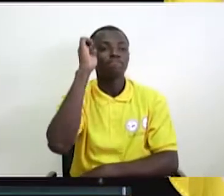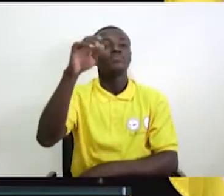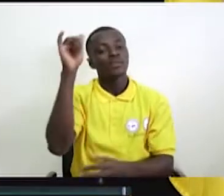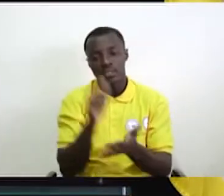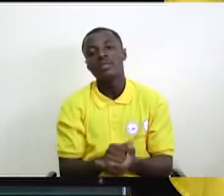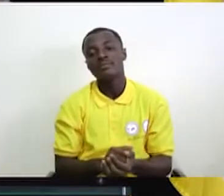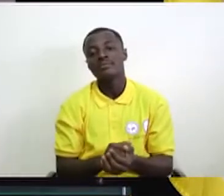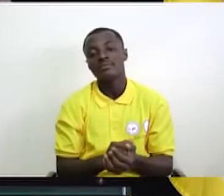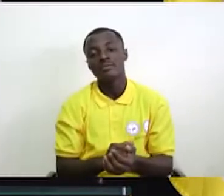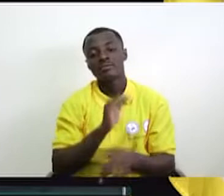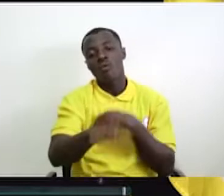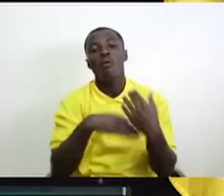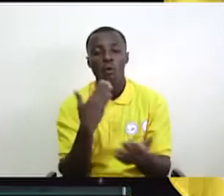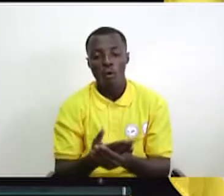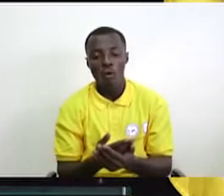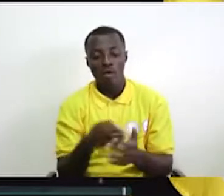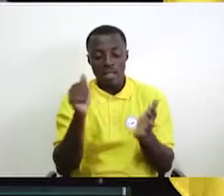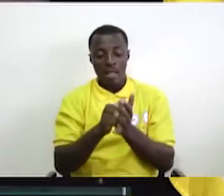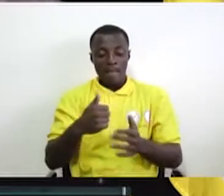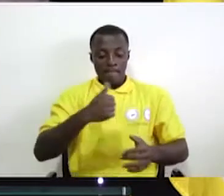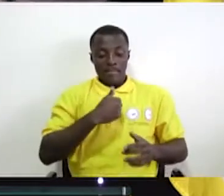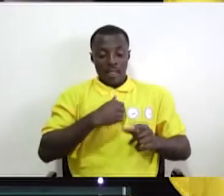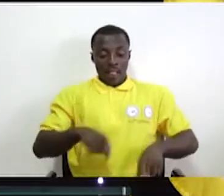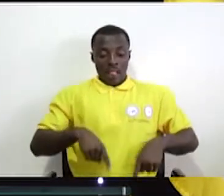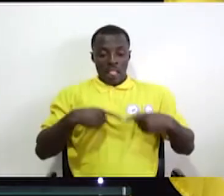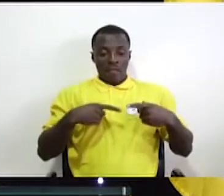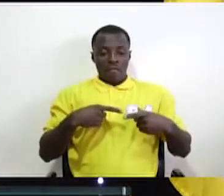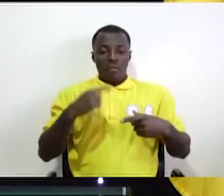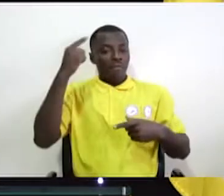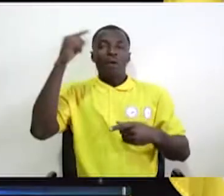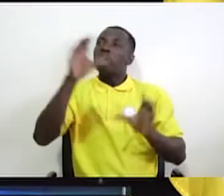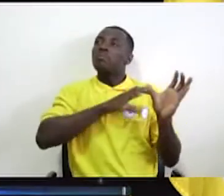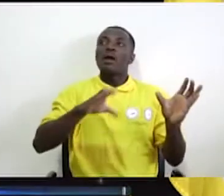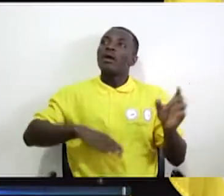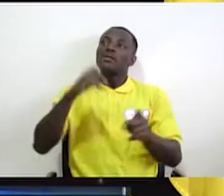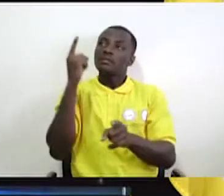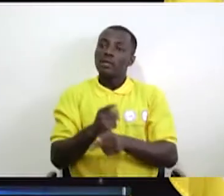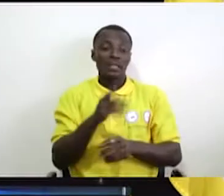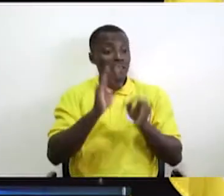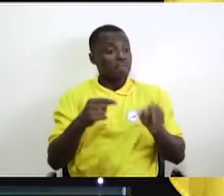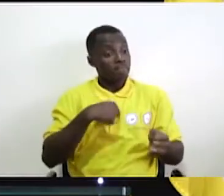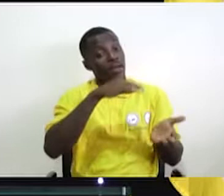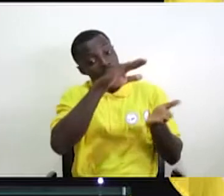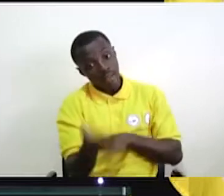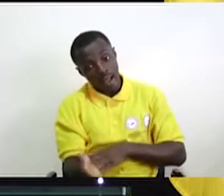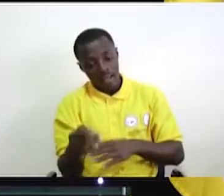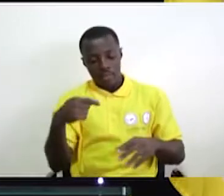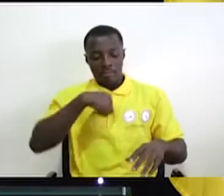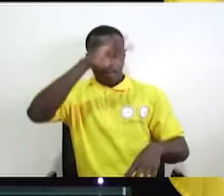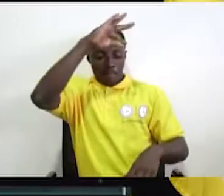For me, to live is Christ, and to die is